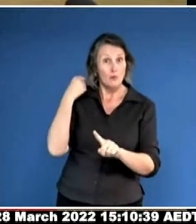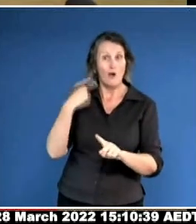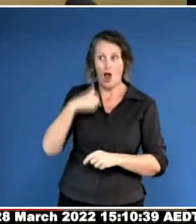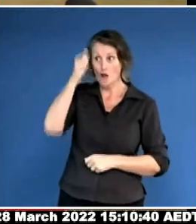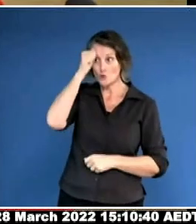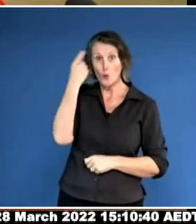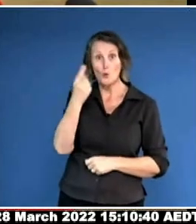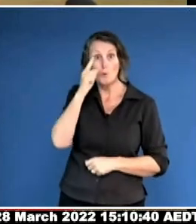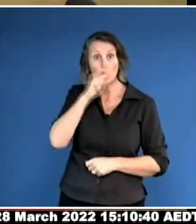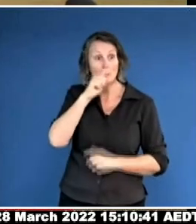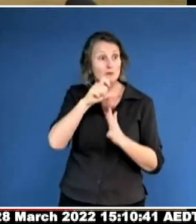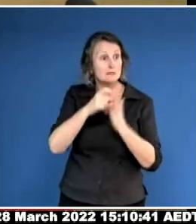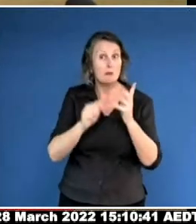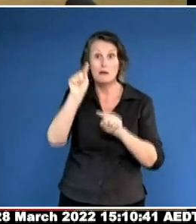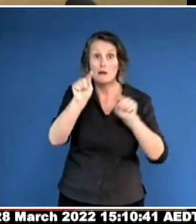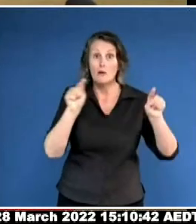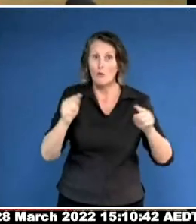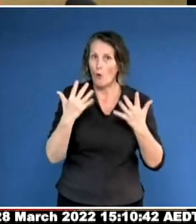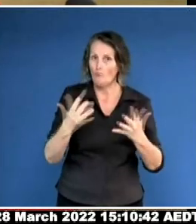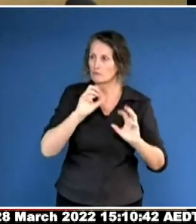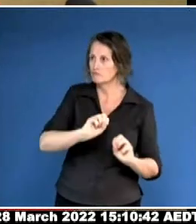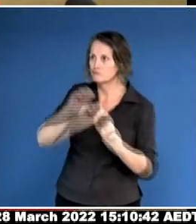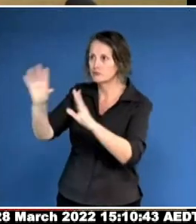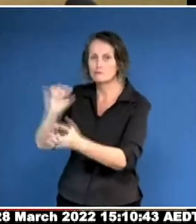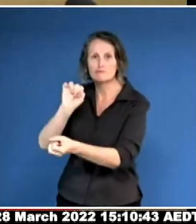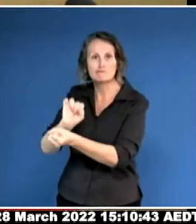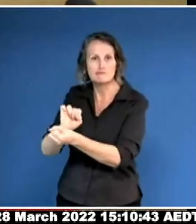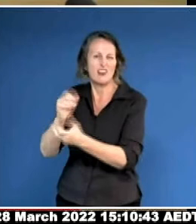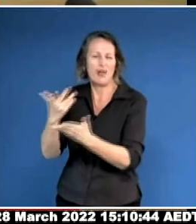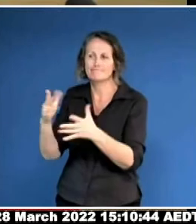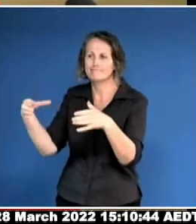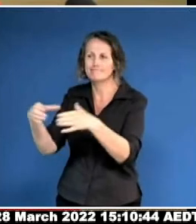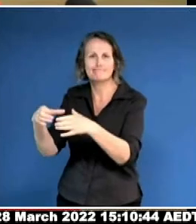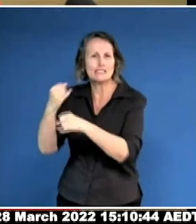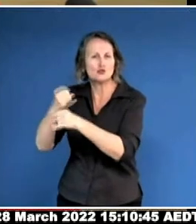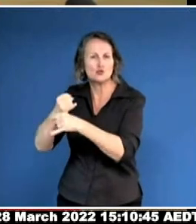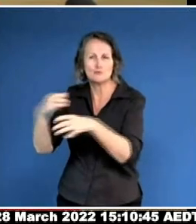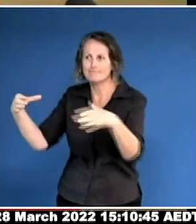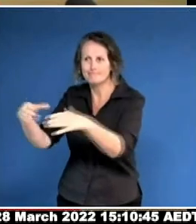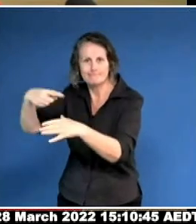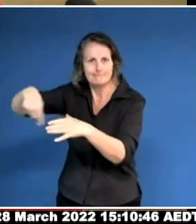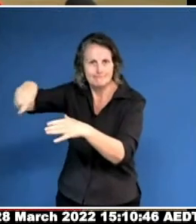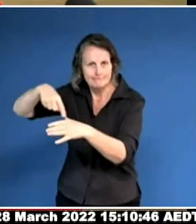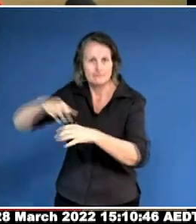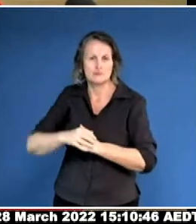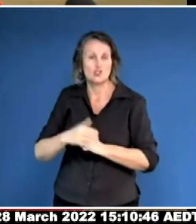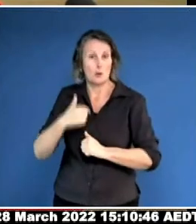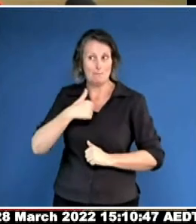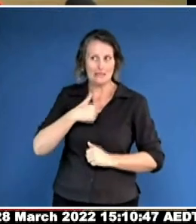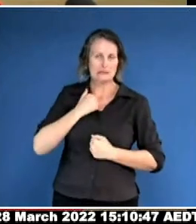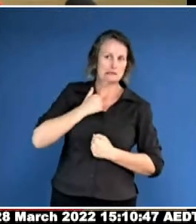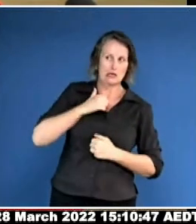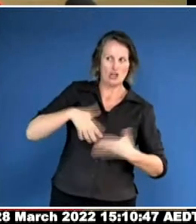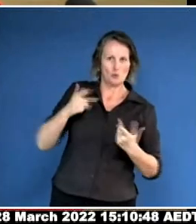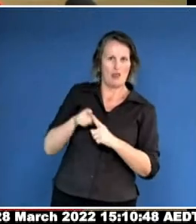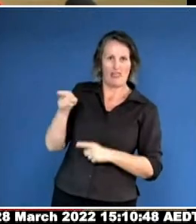people with disability. This stopped me reaching out for formal support and intervention. I experienced a